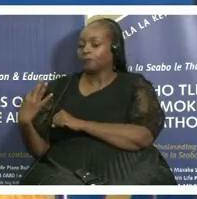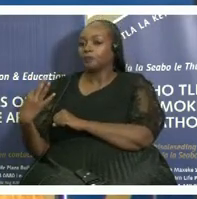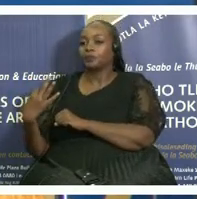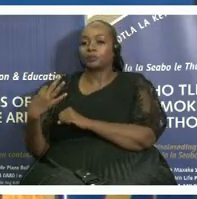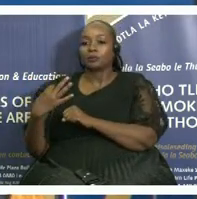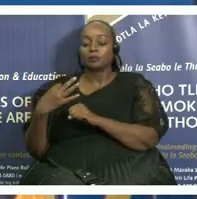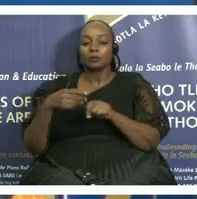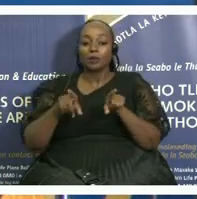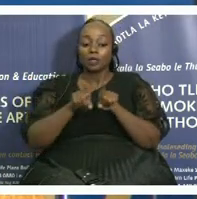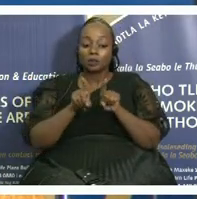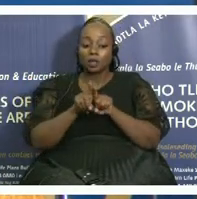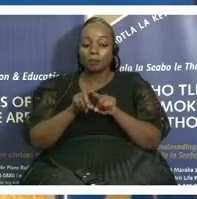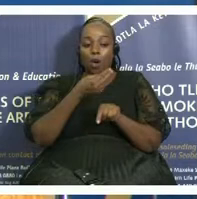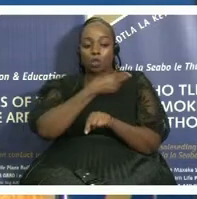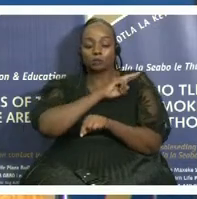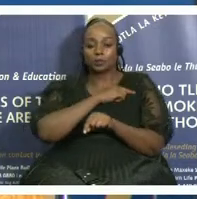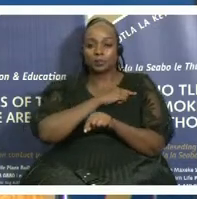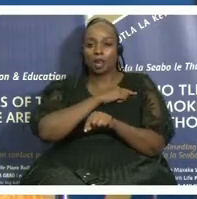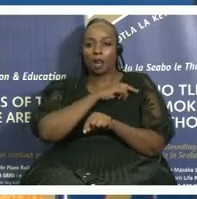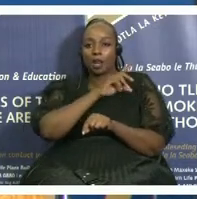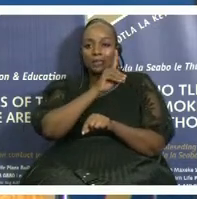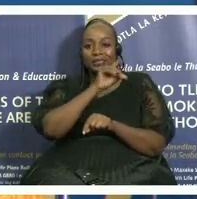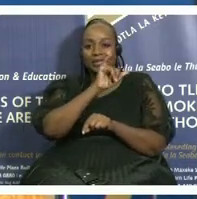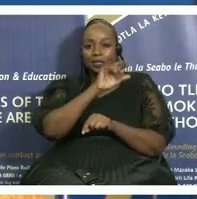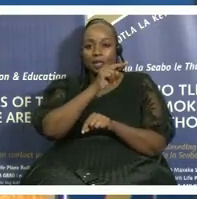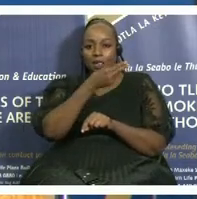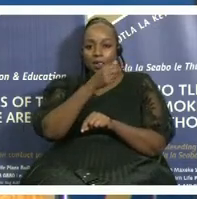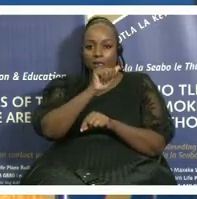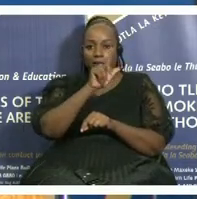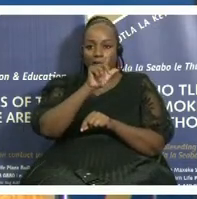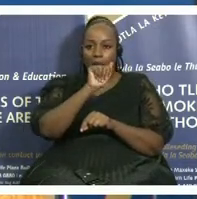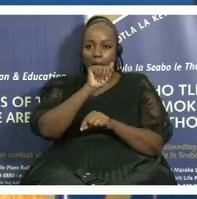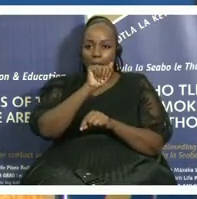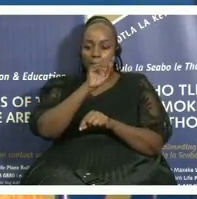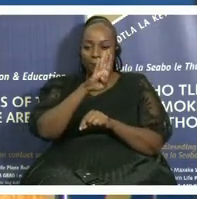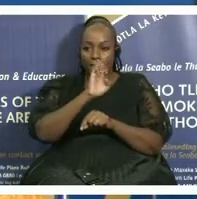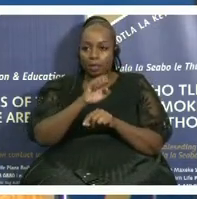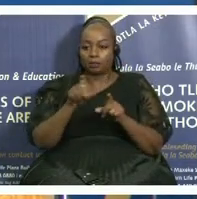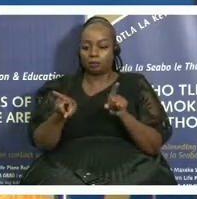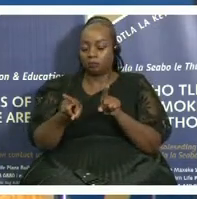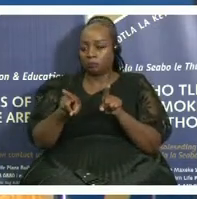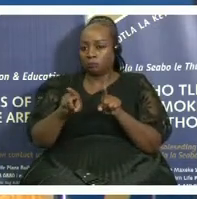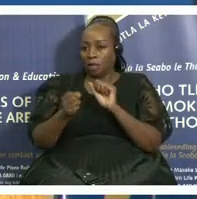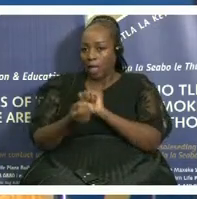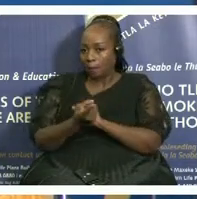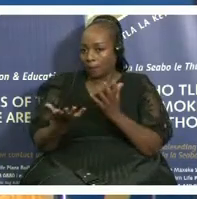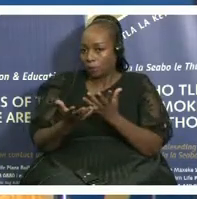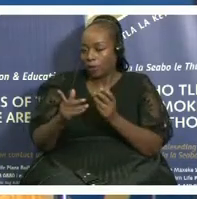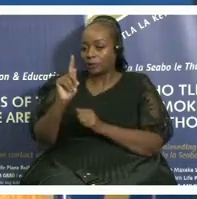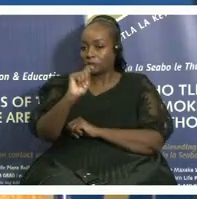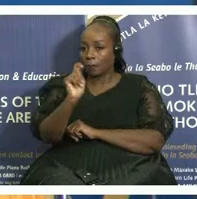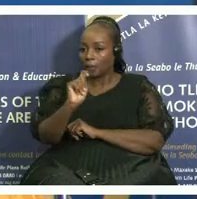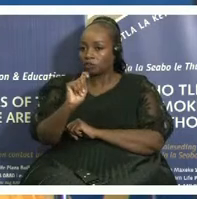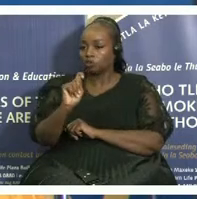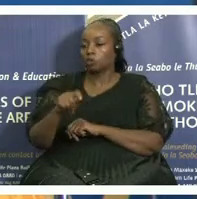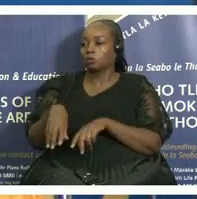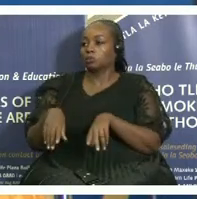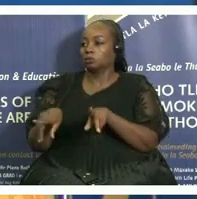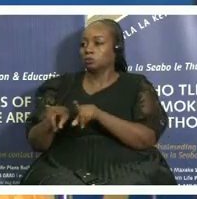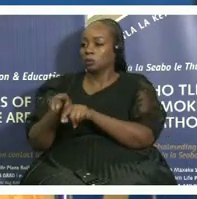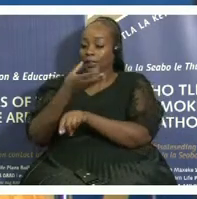new Dinane Clinic in Tabanchu, construction of new Val Rock Clinic in Winnie